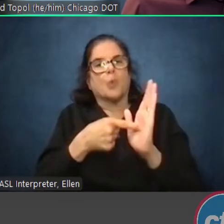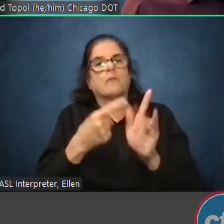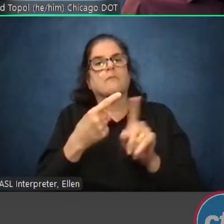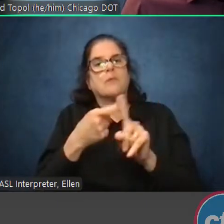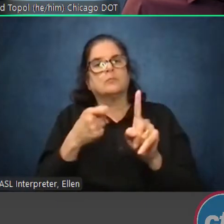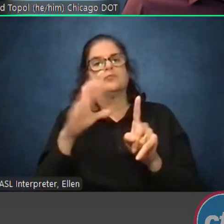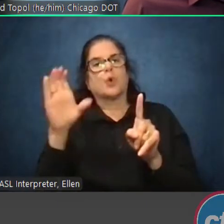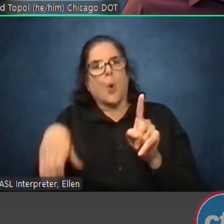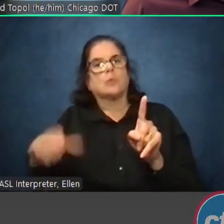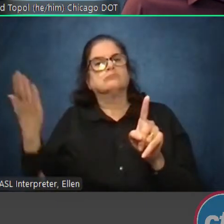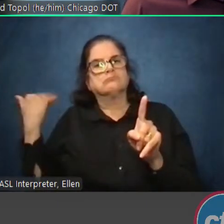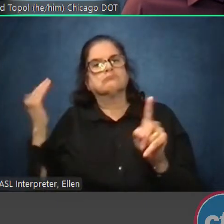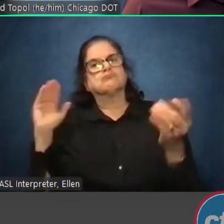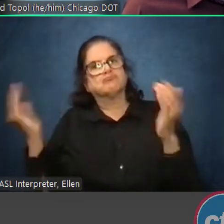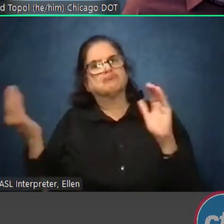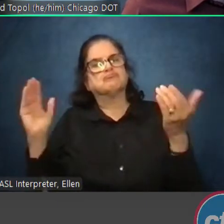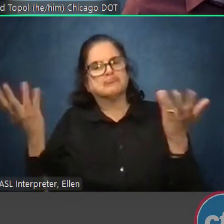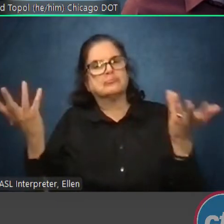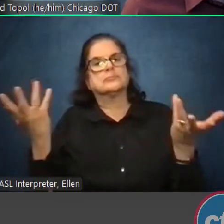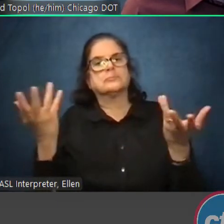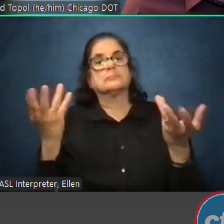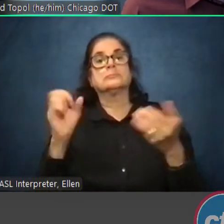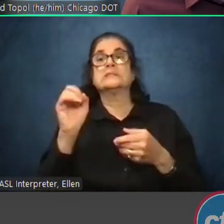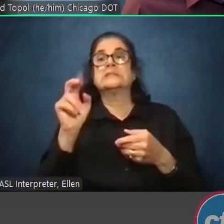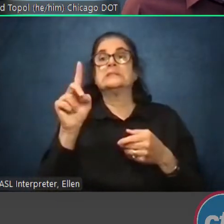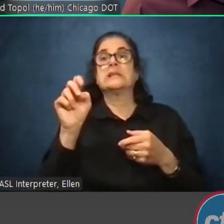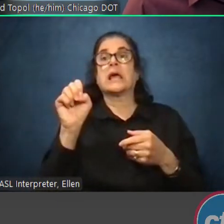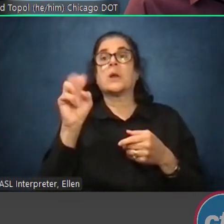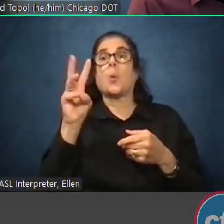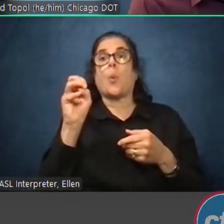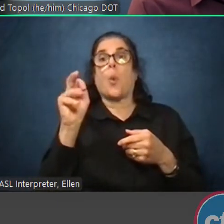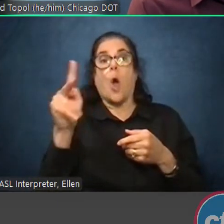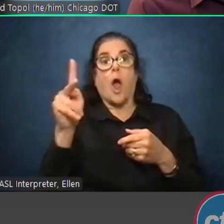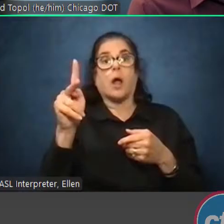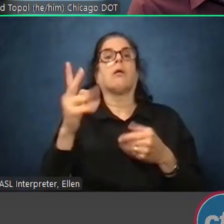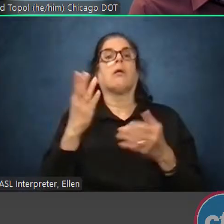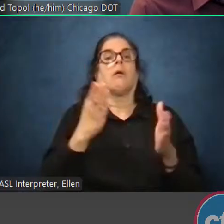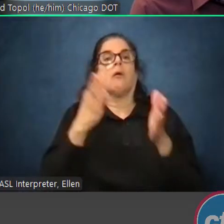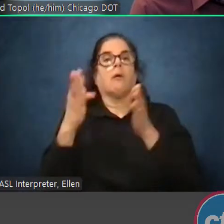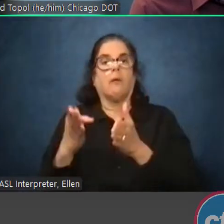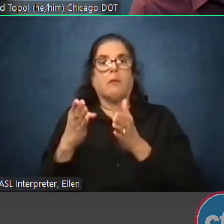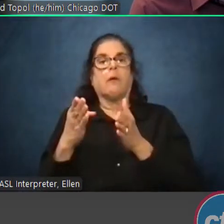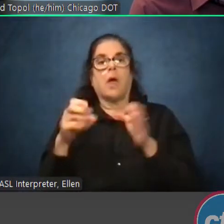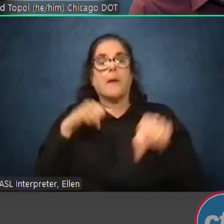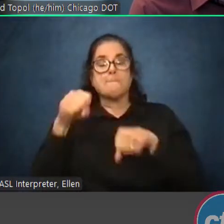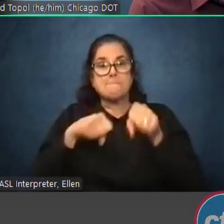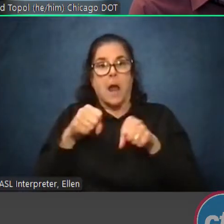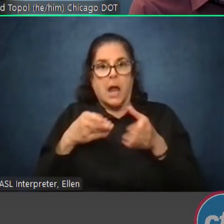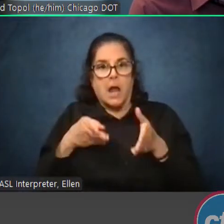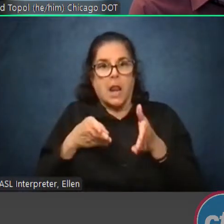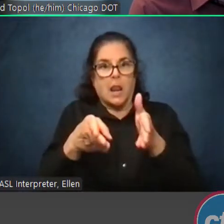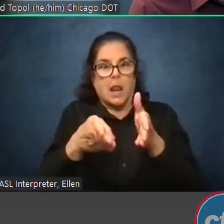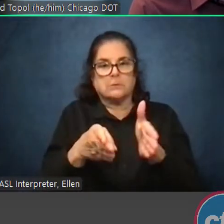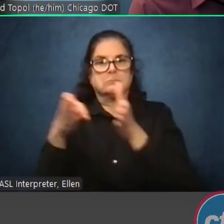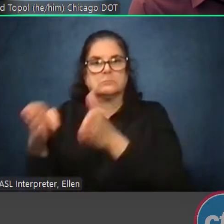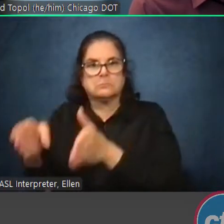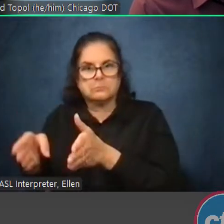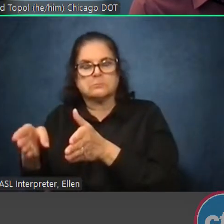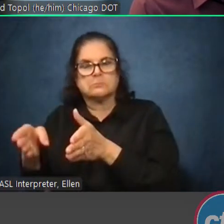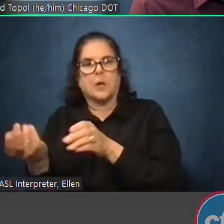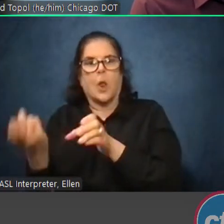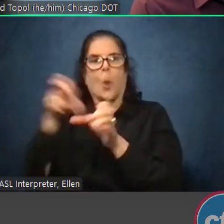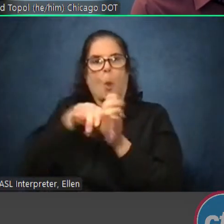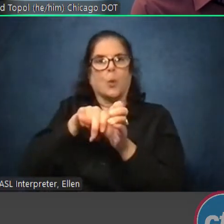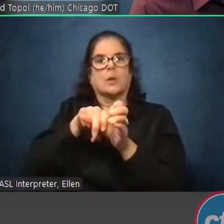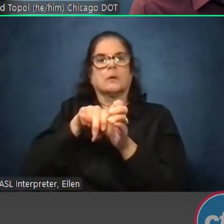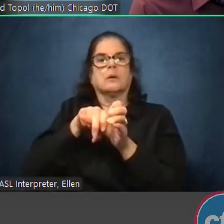have a sidewalk adjacent to a bike lane and then kind of a space that is used for loading. In this case, the space is